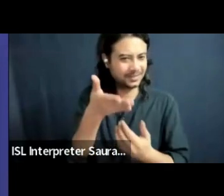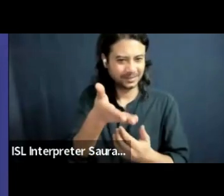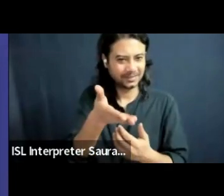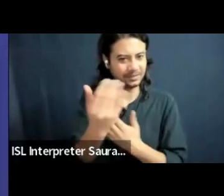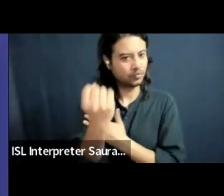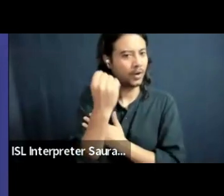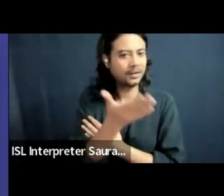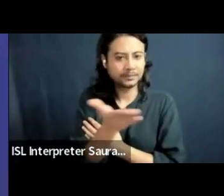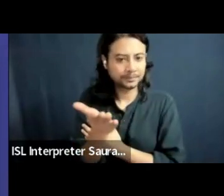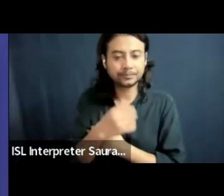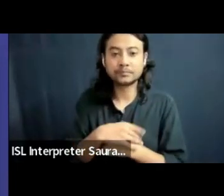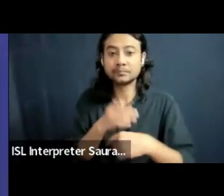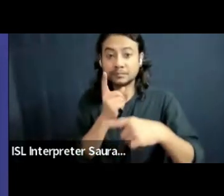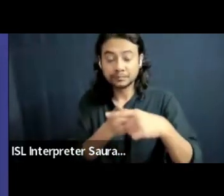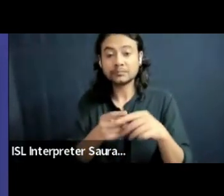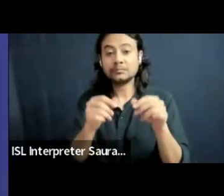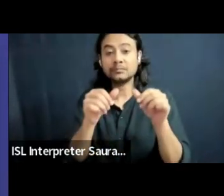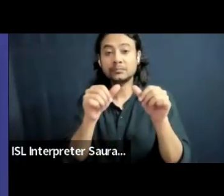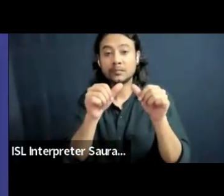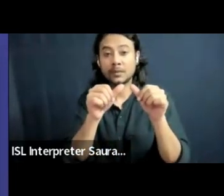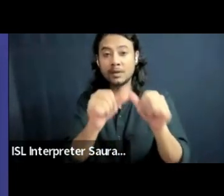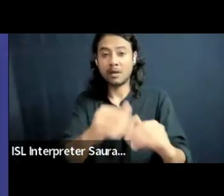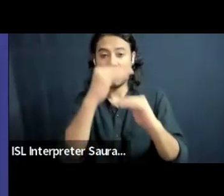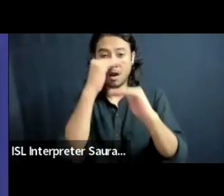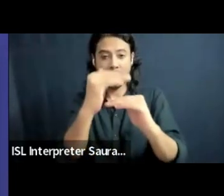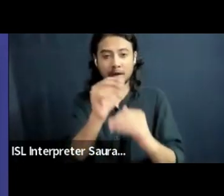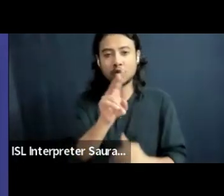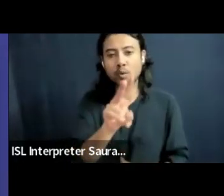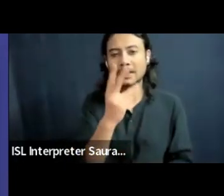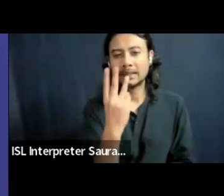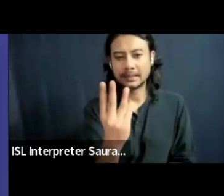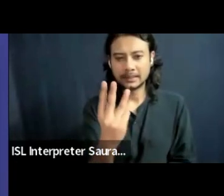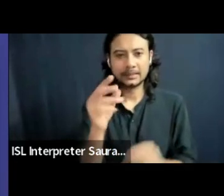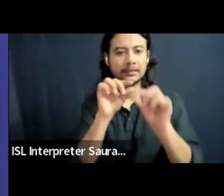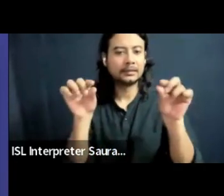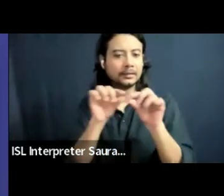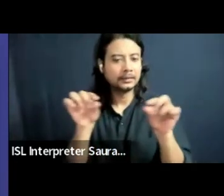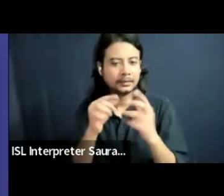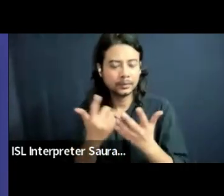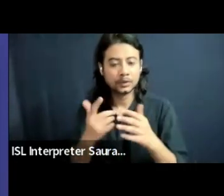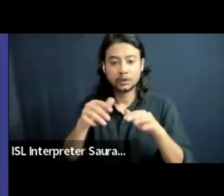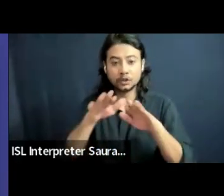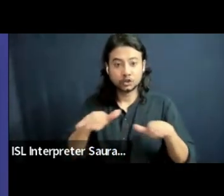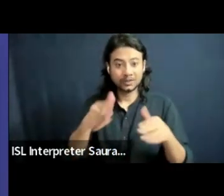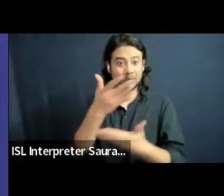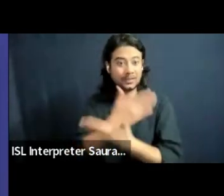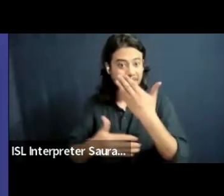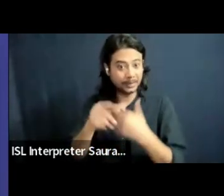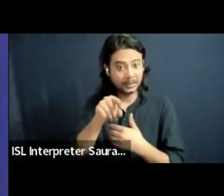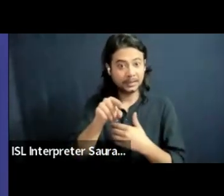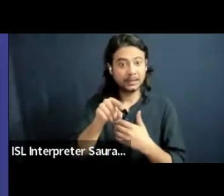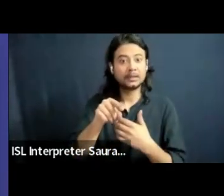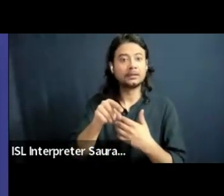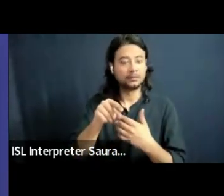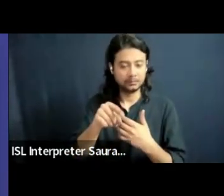Article 23 says that children with disabilities have a right to live full and decent lives with dignity,